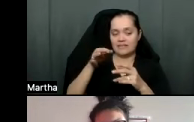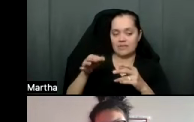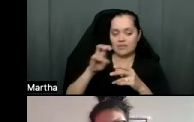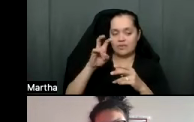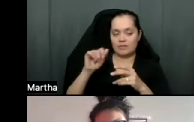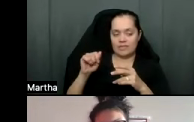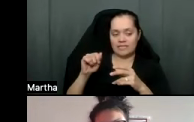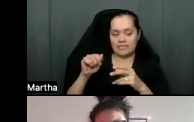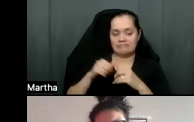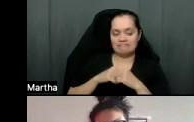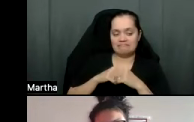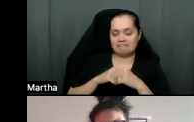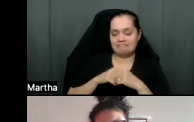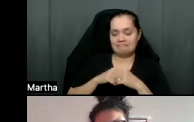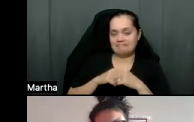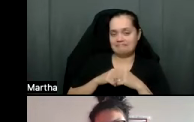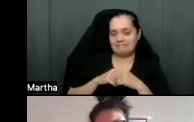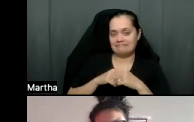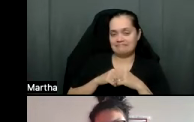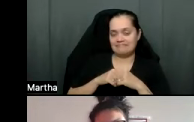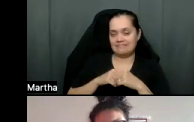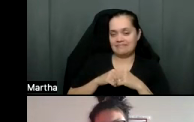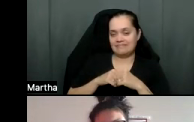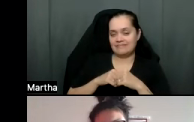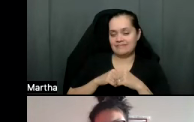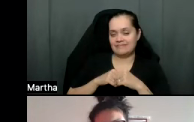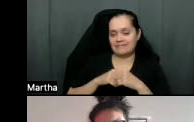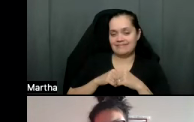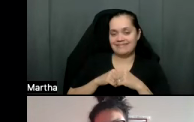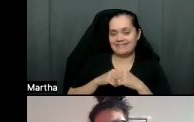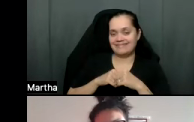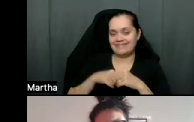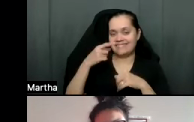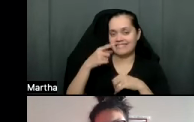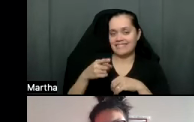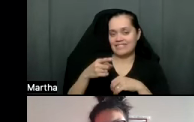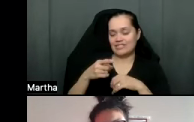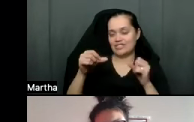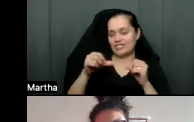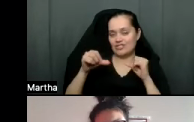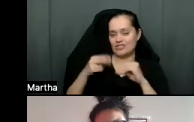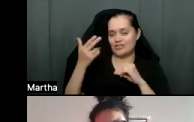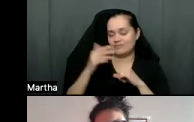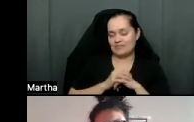pizza model. The pepperonis are these shapes.